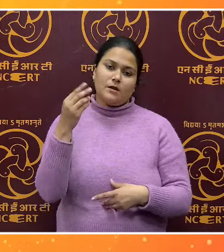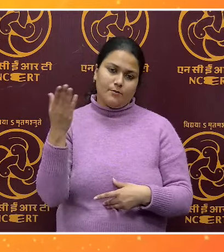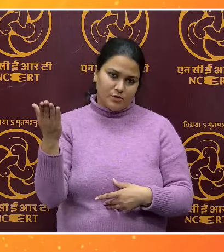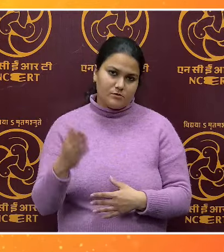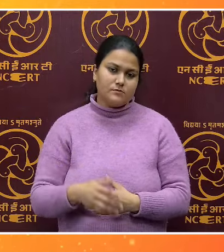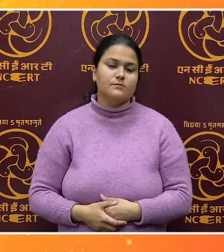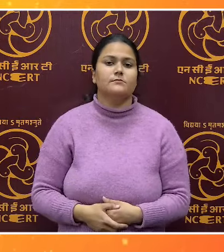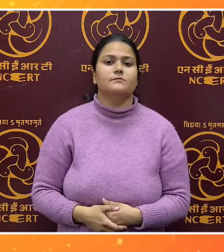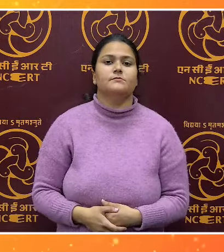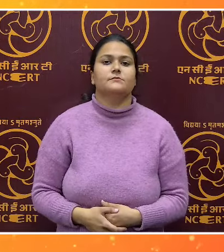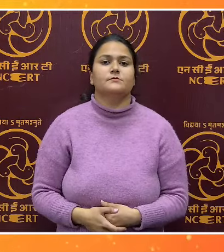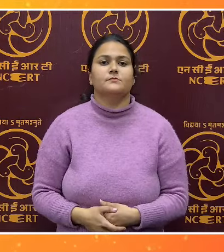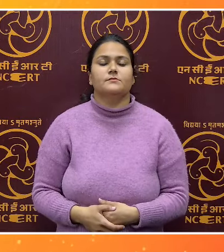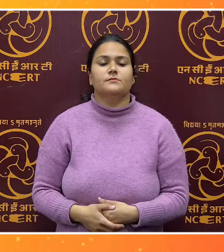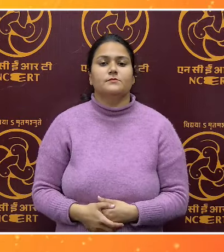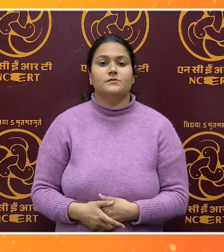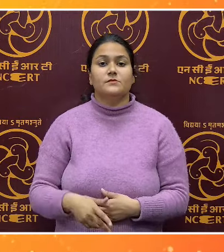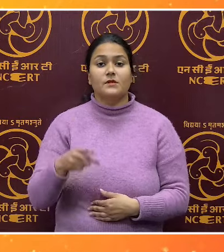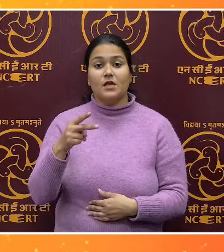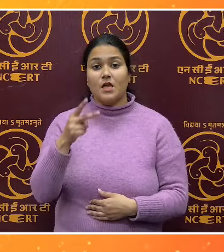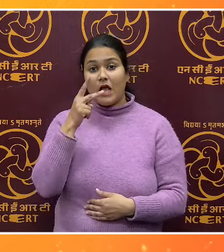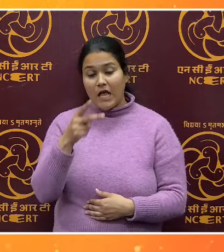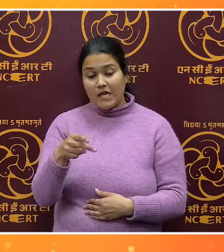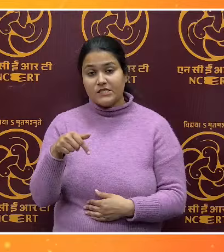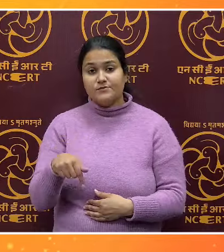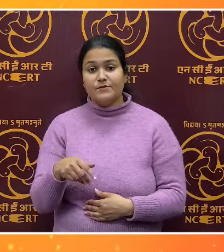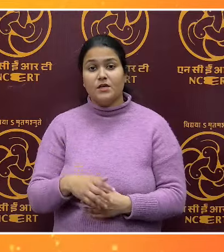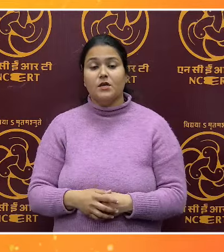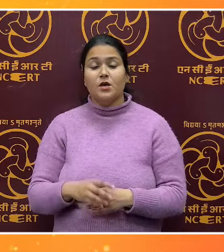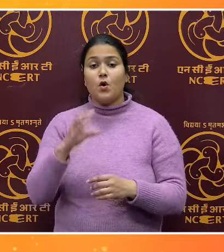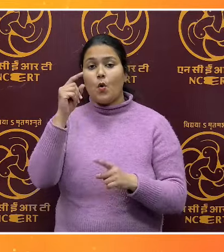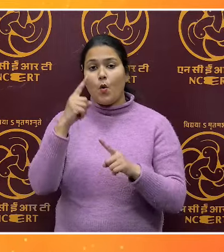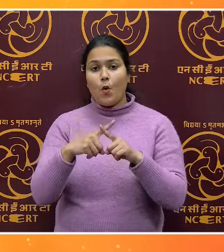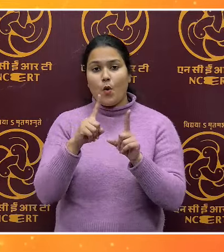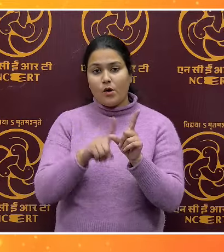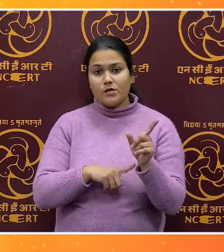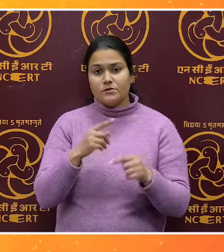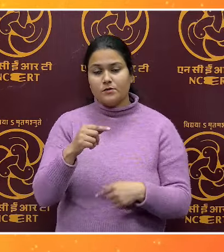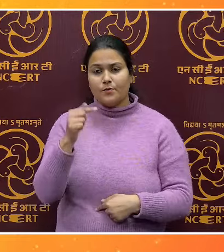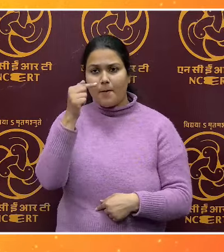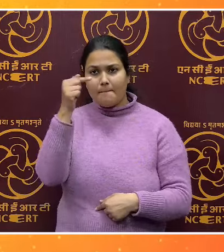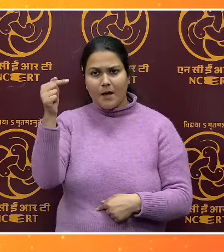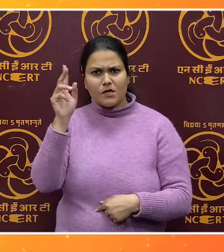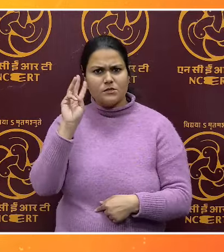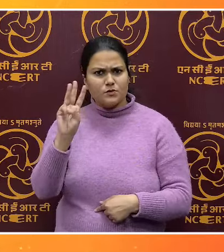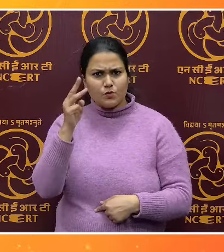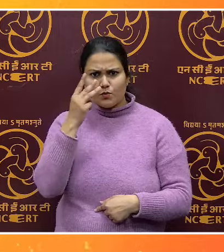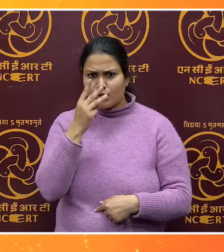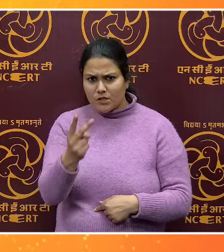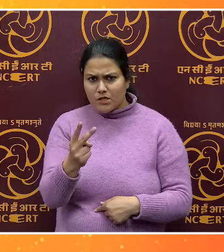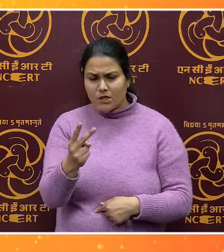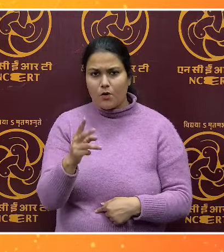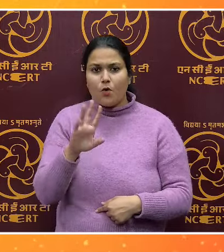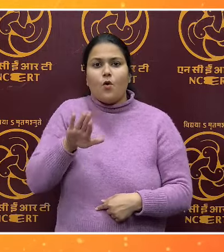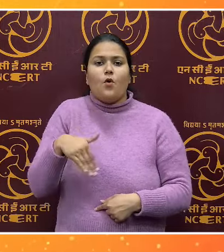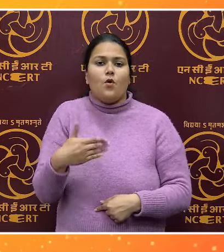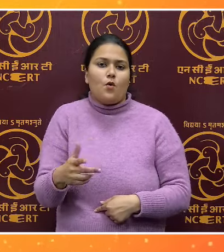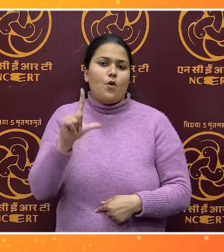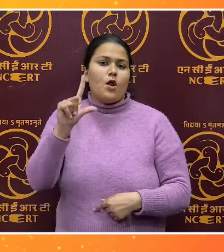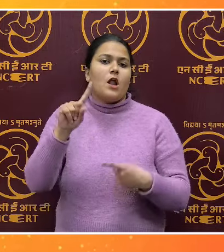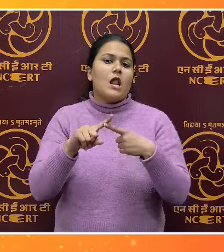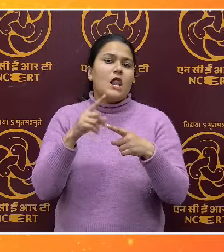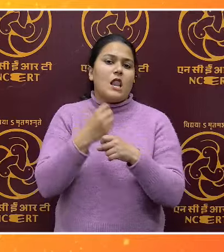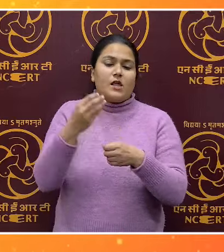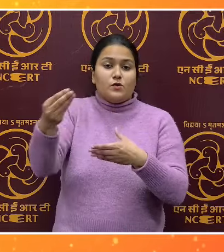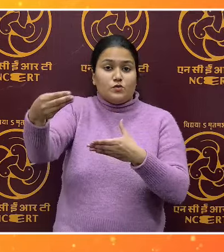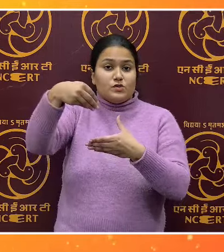So, in case of oxidation number, we can mind the charge on the complex and the ligand which is present